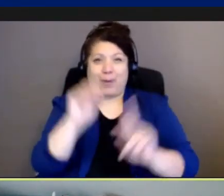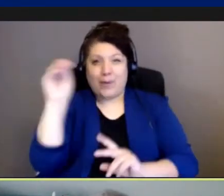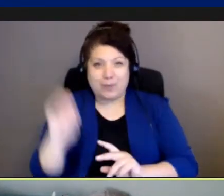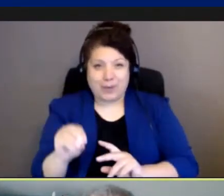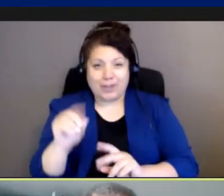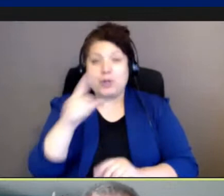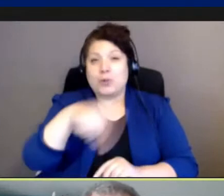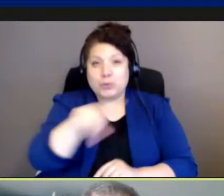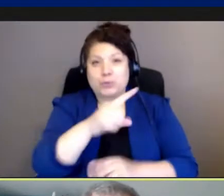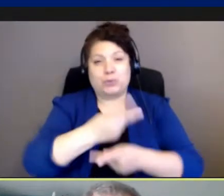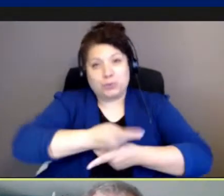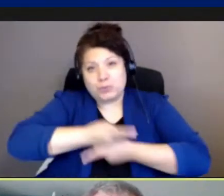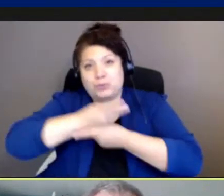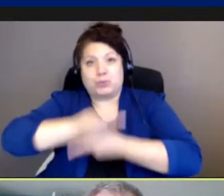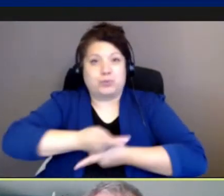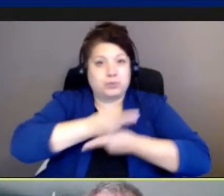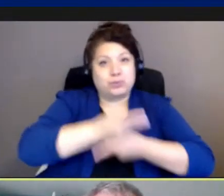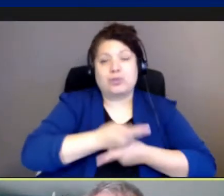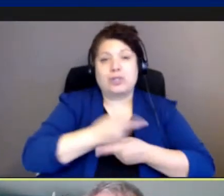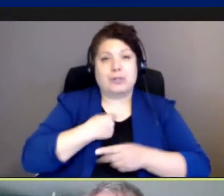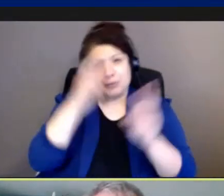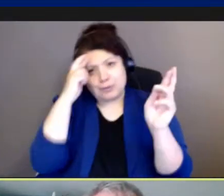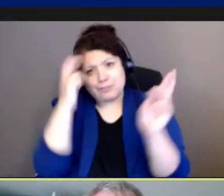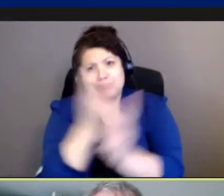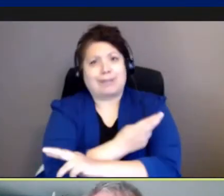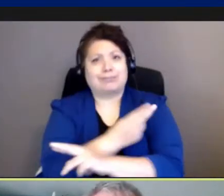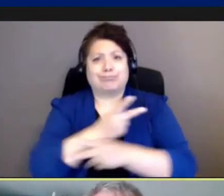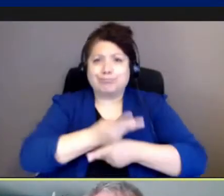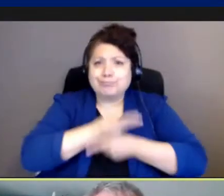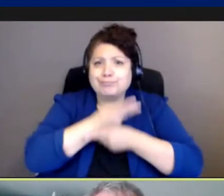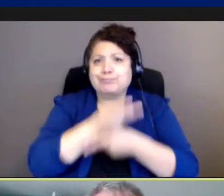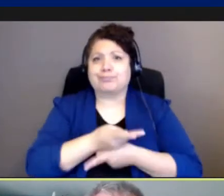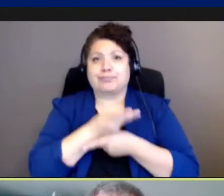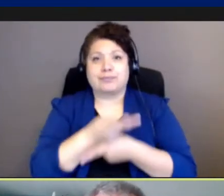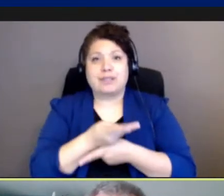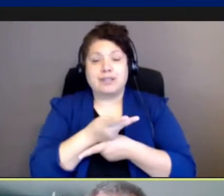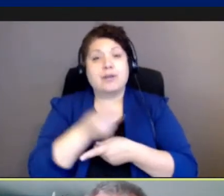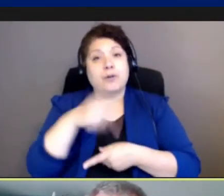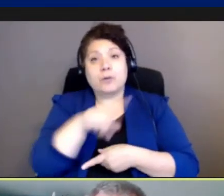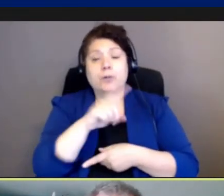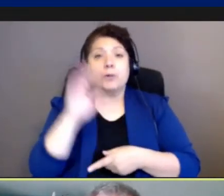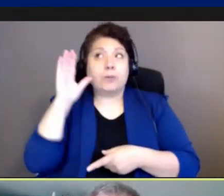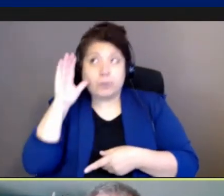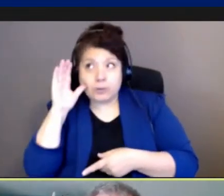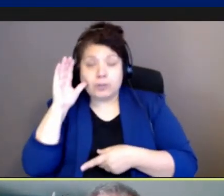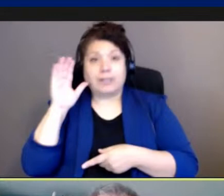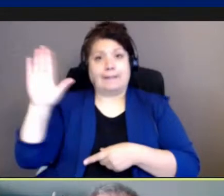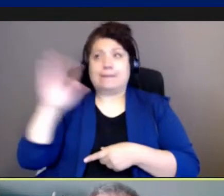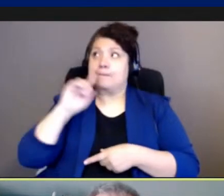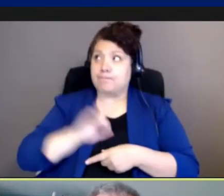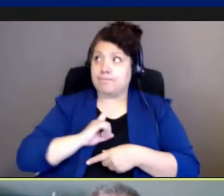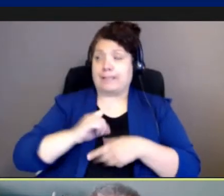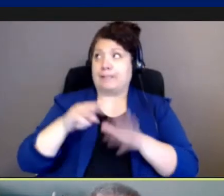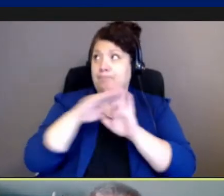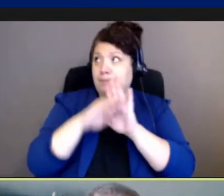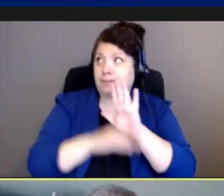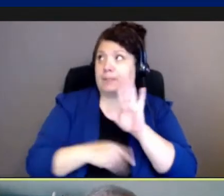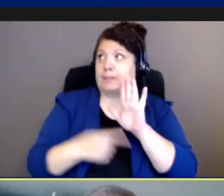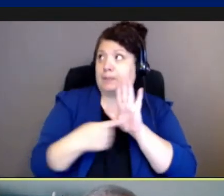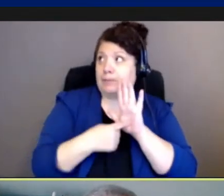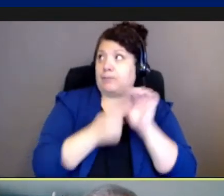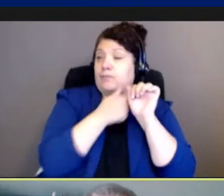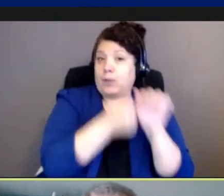reacted to COVID, and that they have taken good advice to heart, and for the most